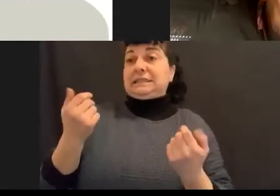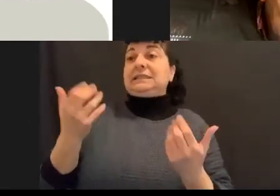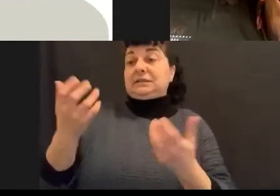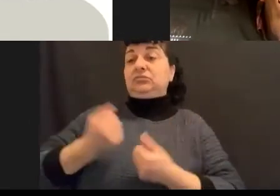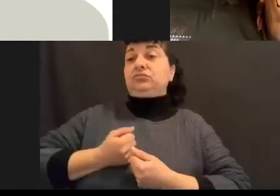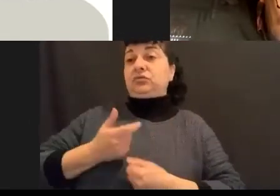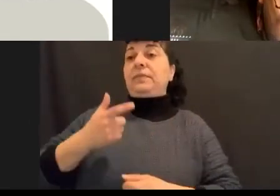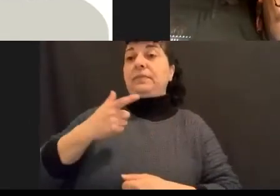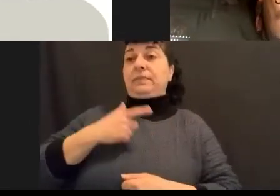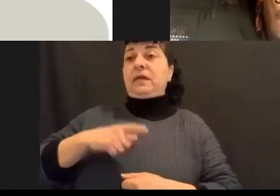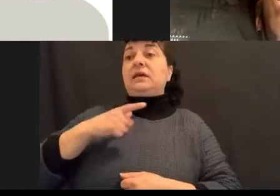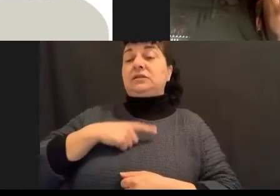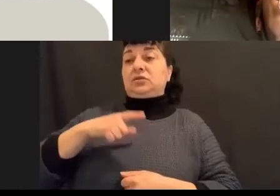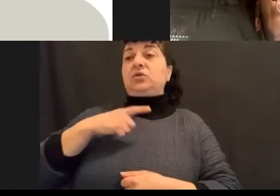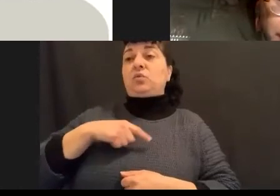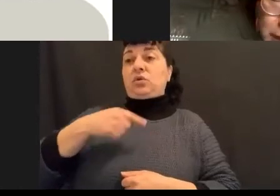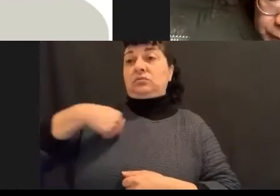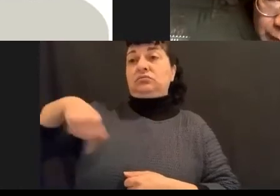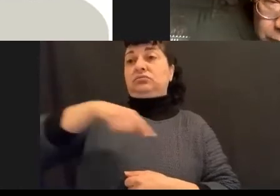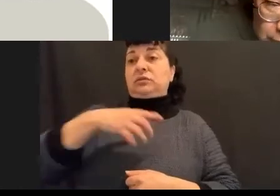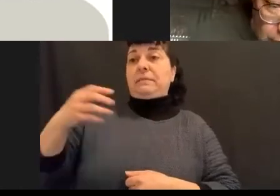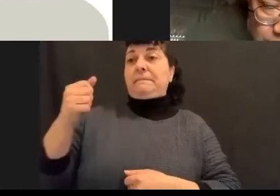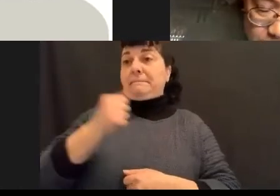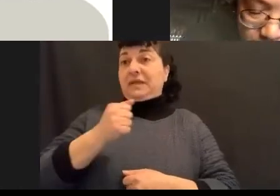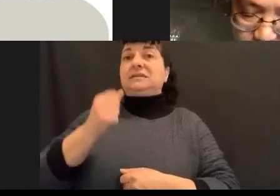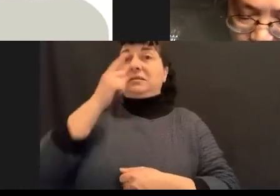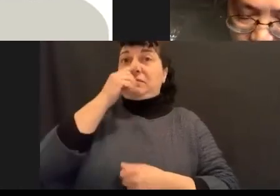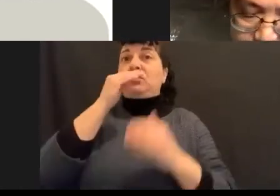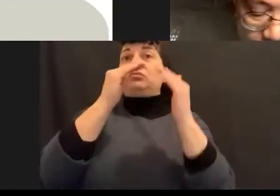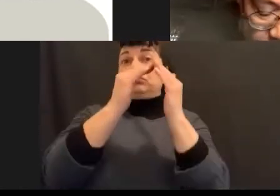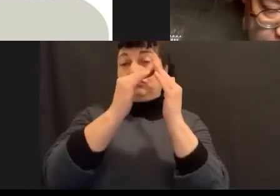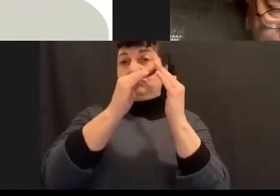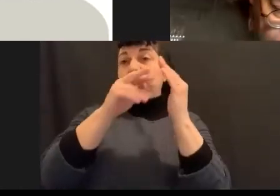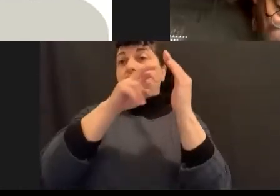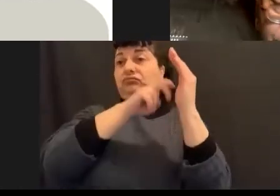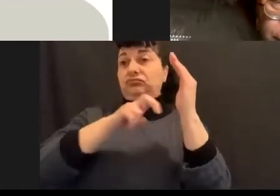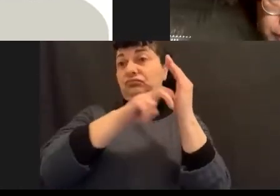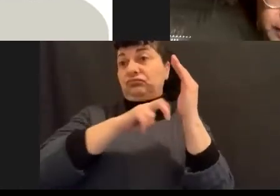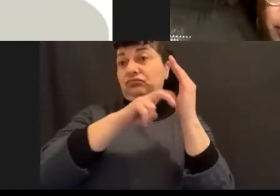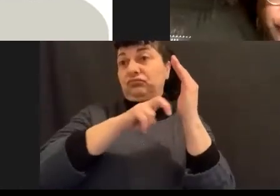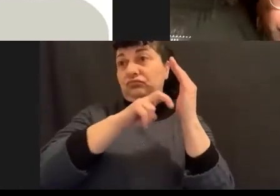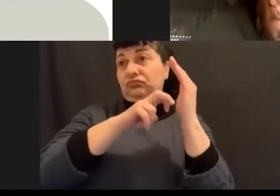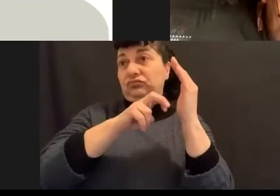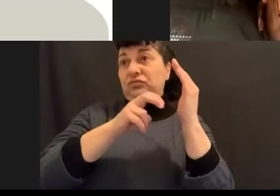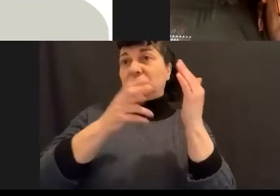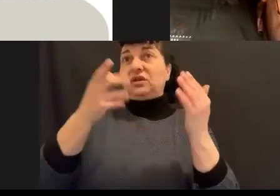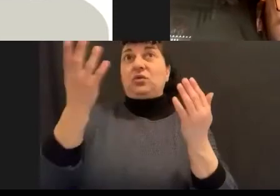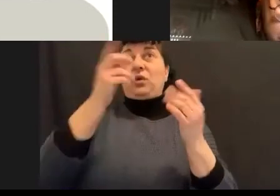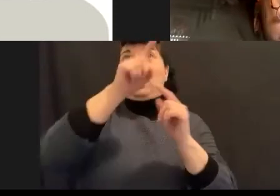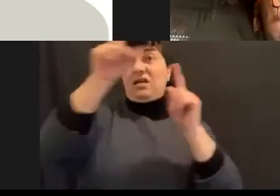this approach to isolating people in in exposure sites because of the